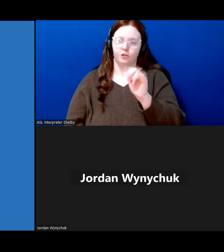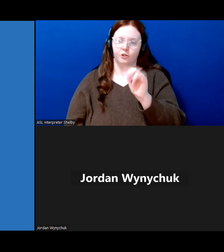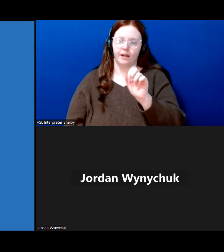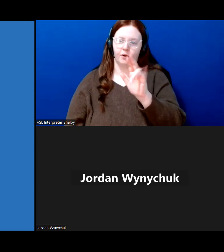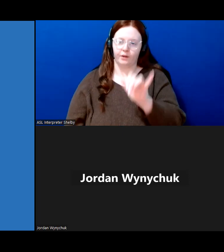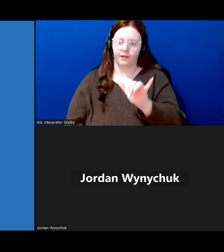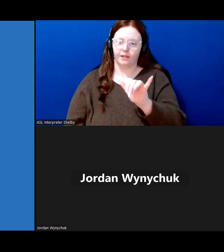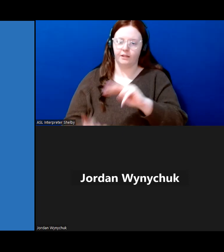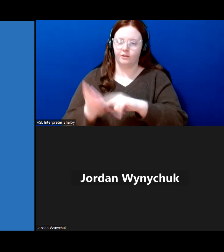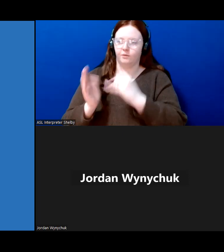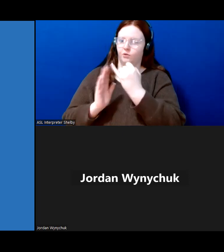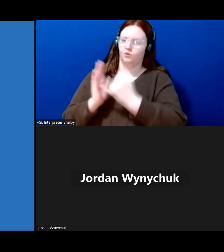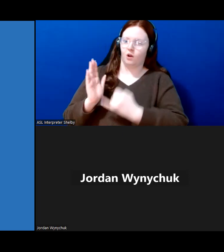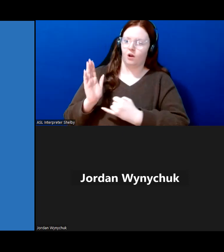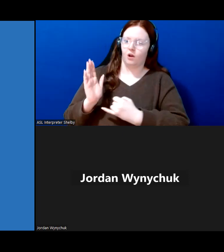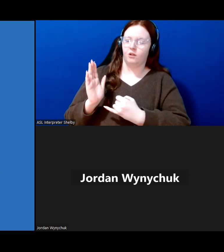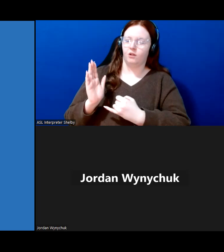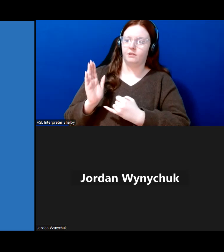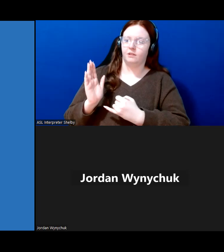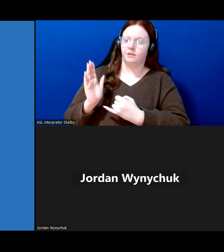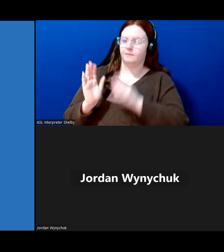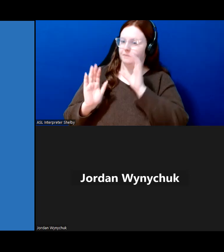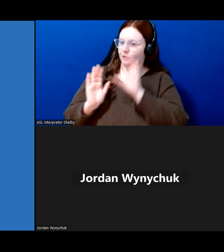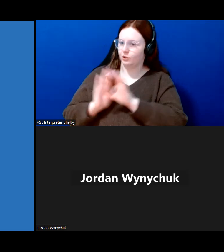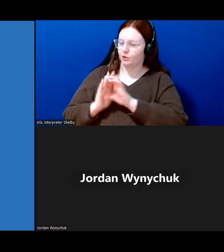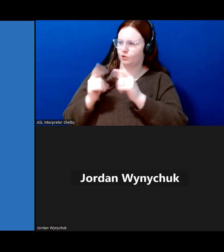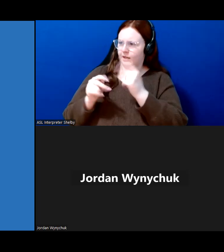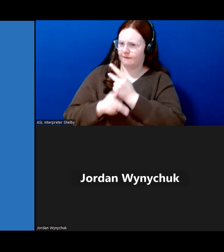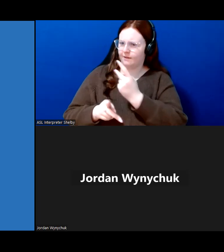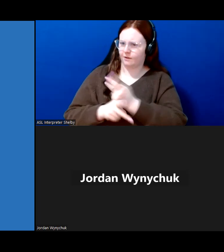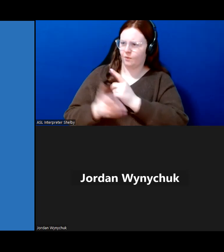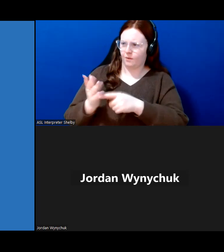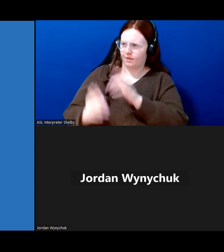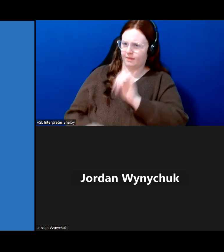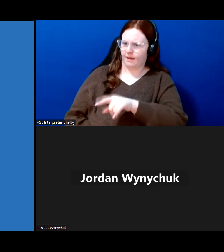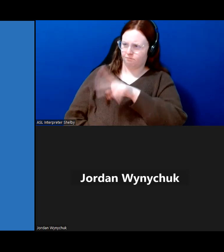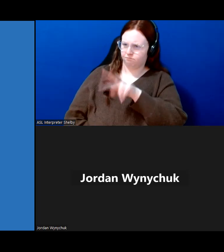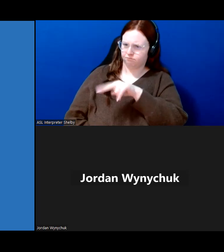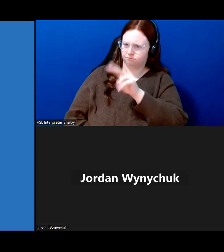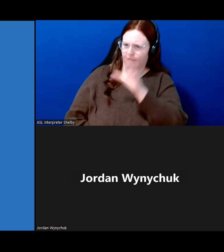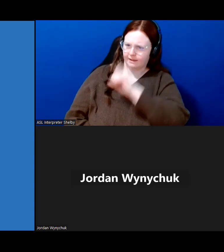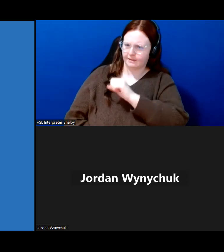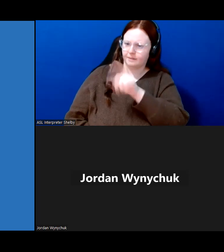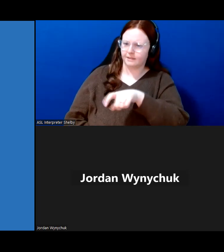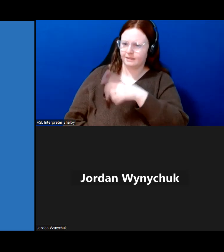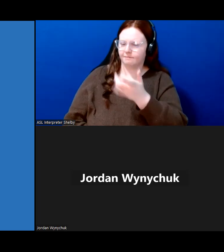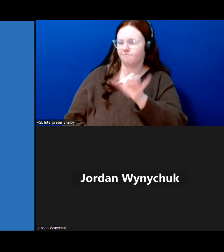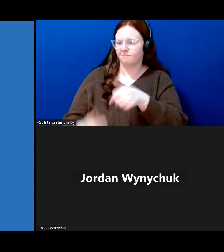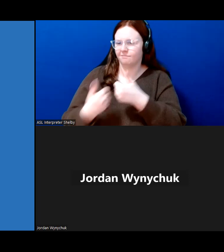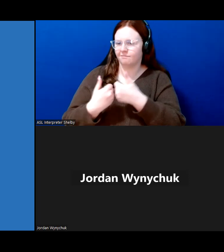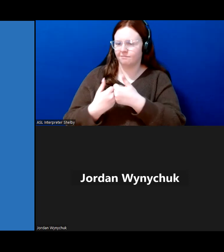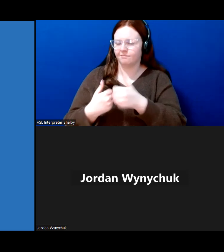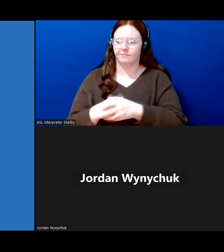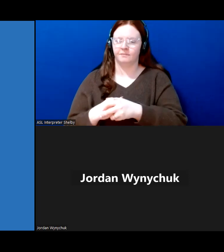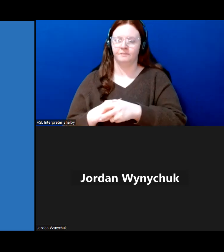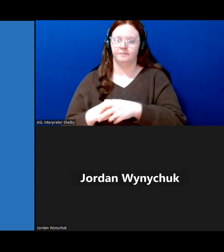up what someone draws and trying to figure out what it potentially is. And